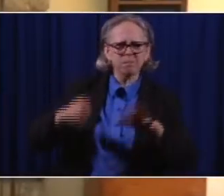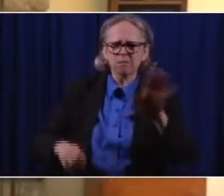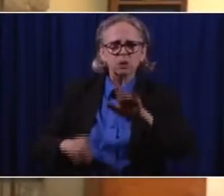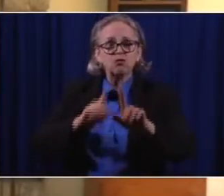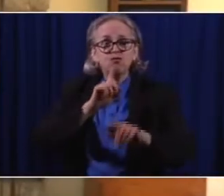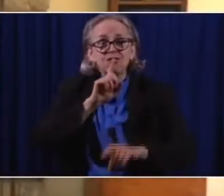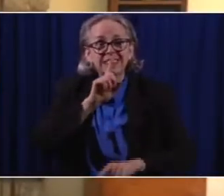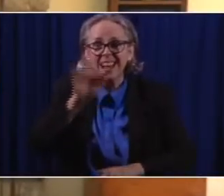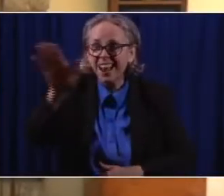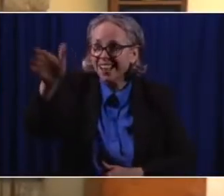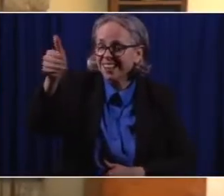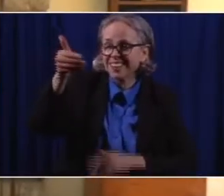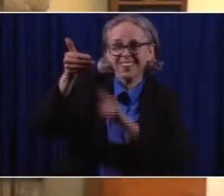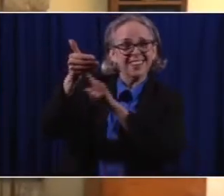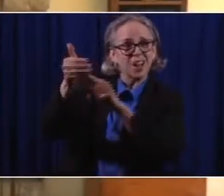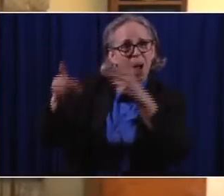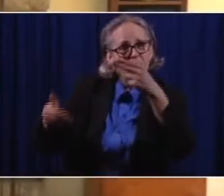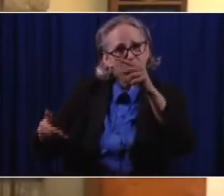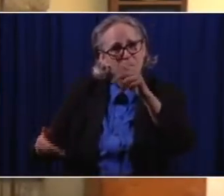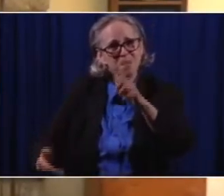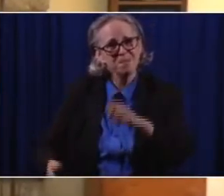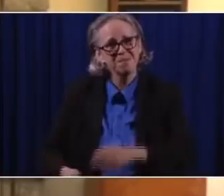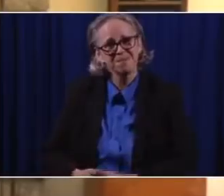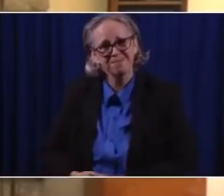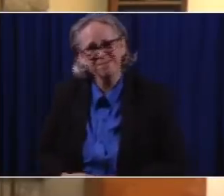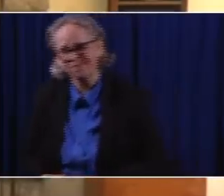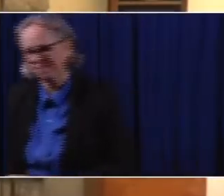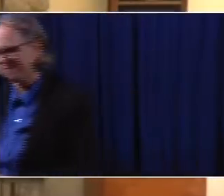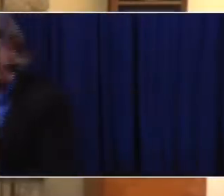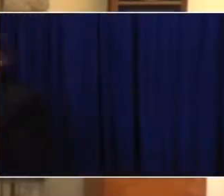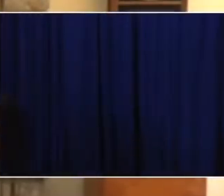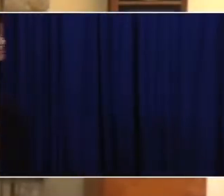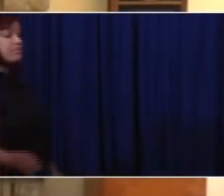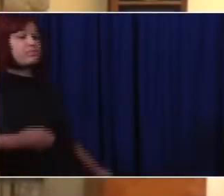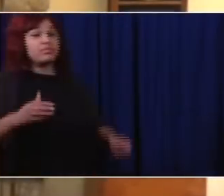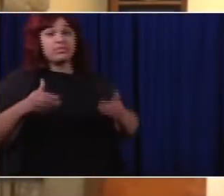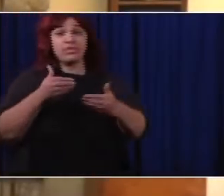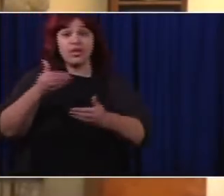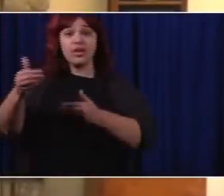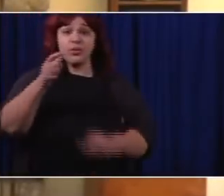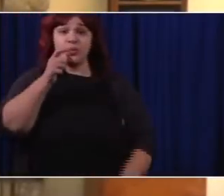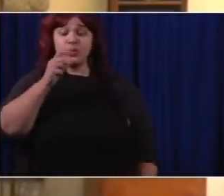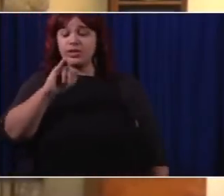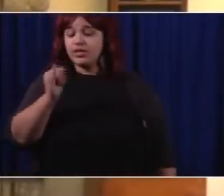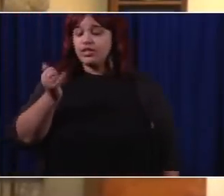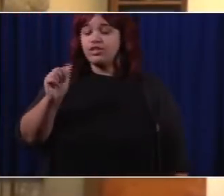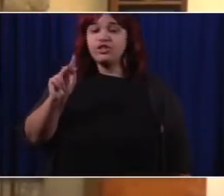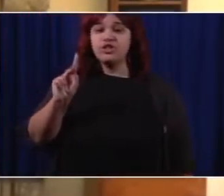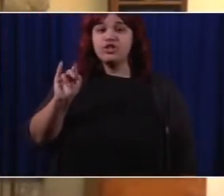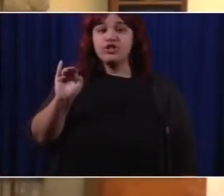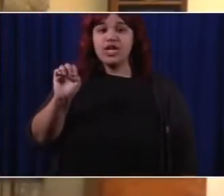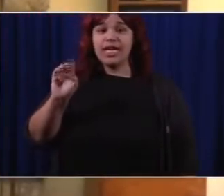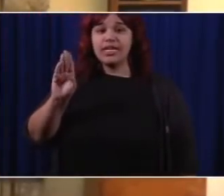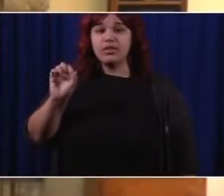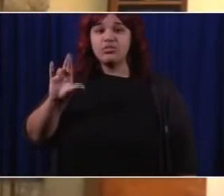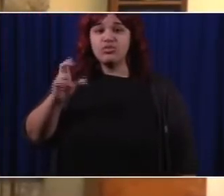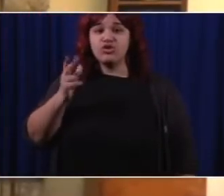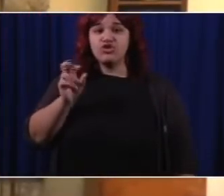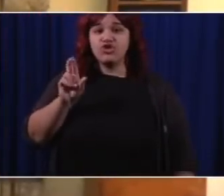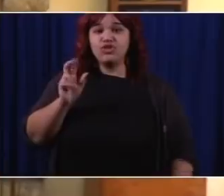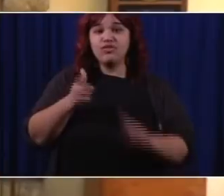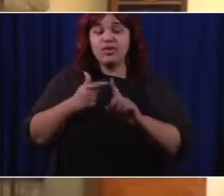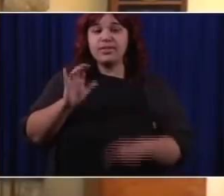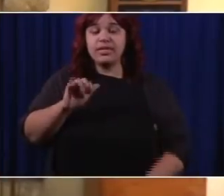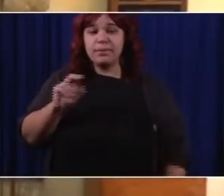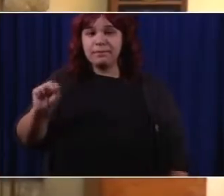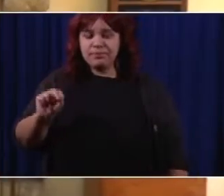Next question is from Jackie Borchert at the Cincinnati Enquirer. Good afternoon, Governor. Experts have told